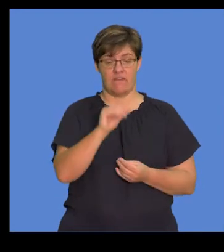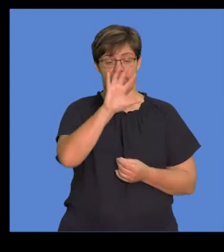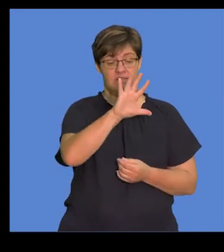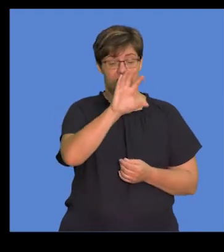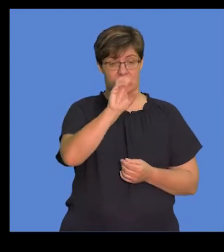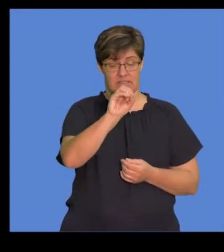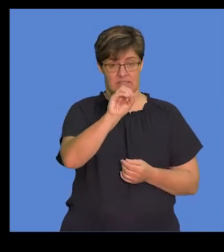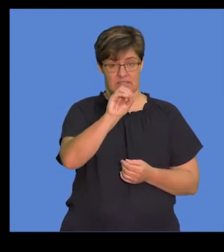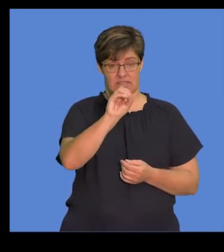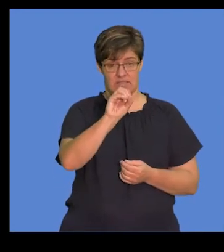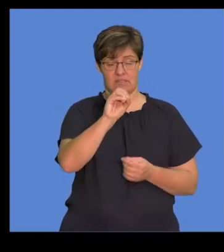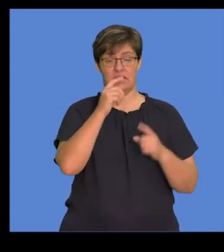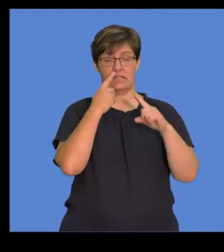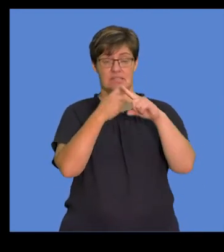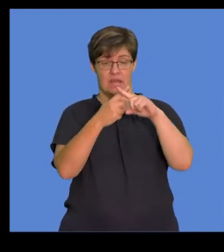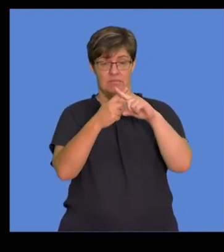got 50